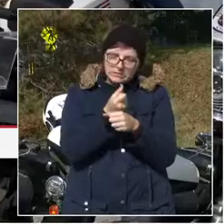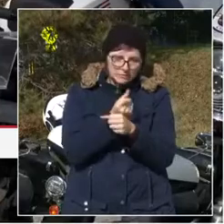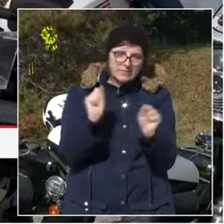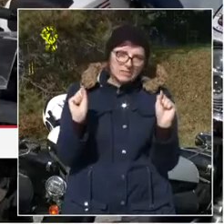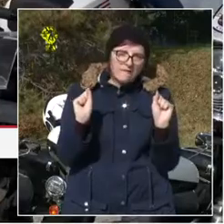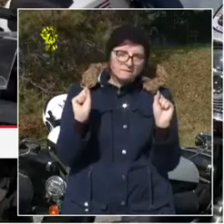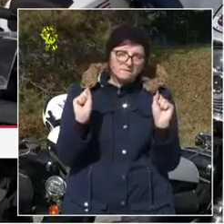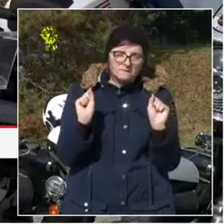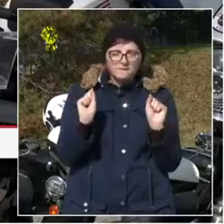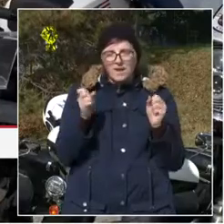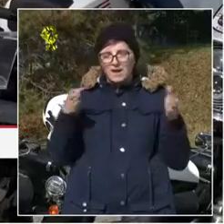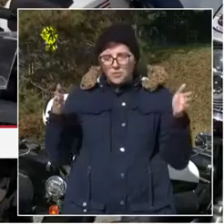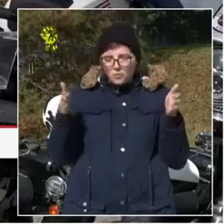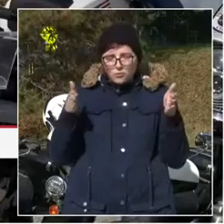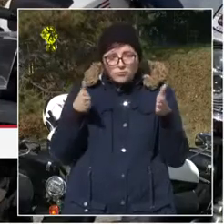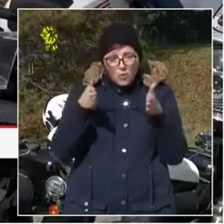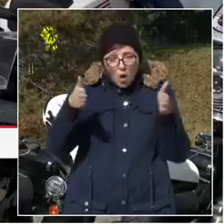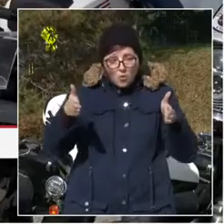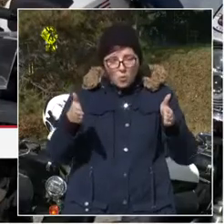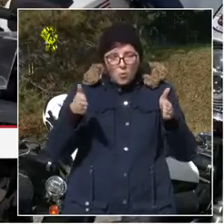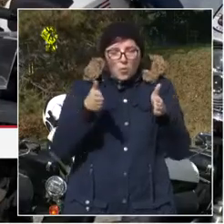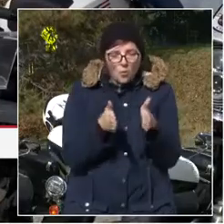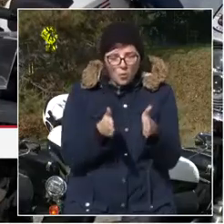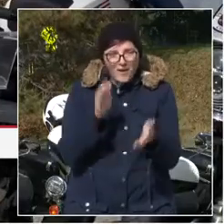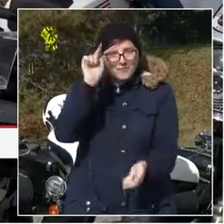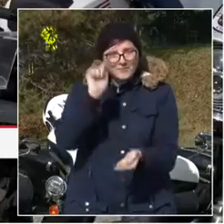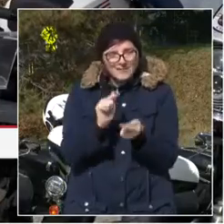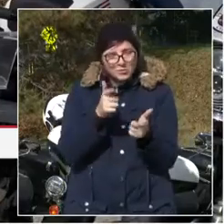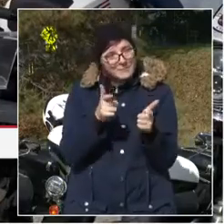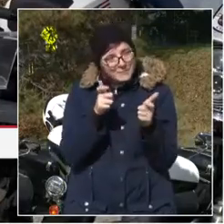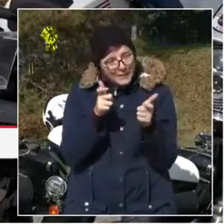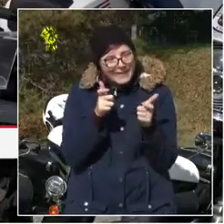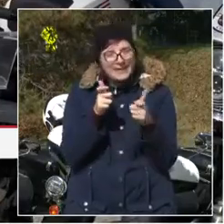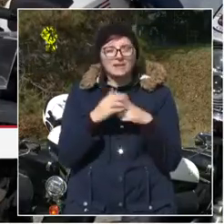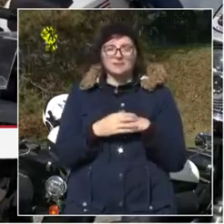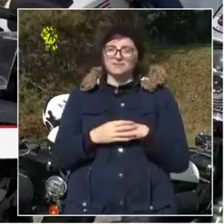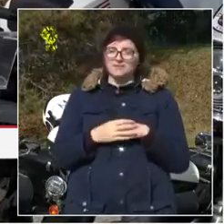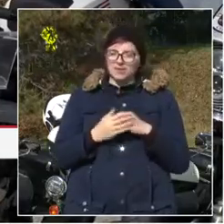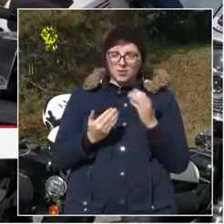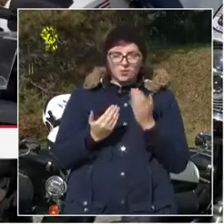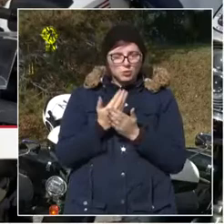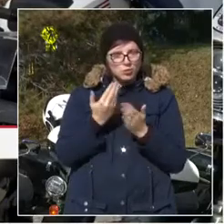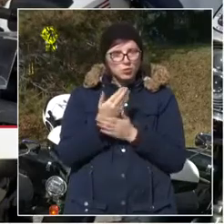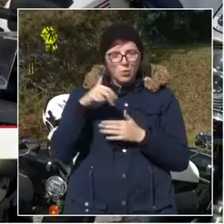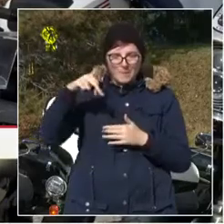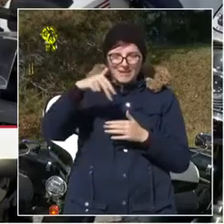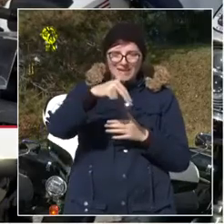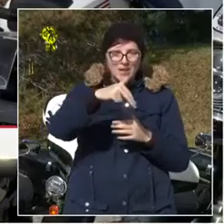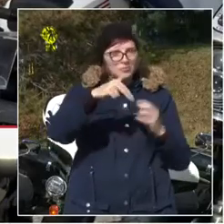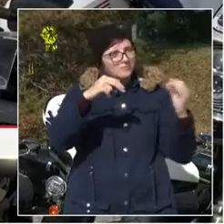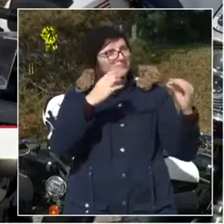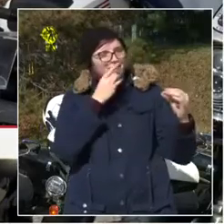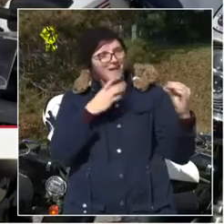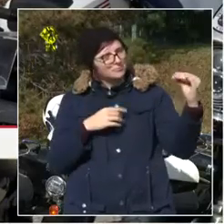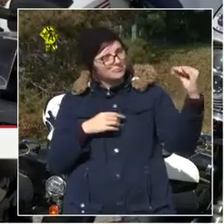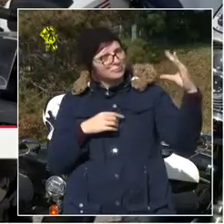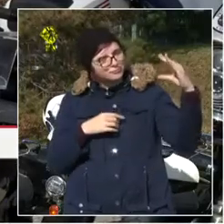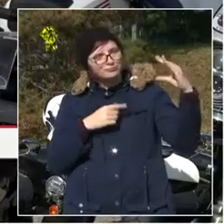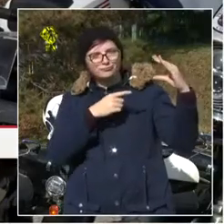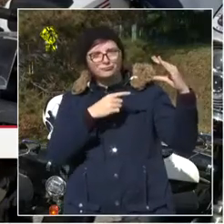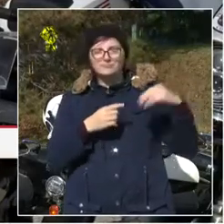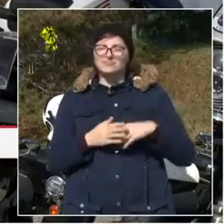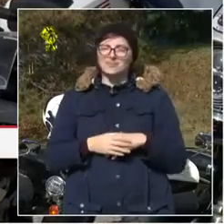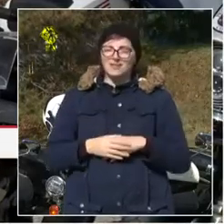to reduce speed, installing new accessible pedestrian signals, countdown pedestrian signals, and lighting enhancements are providing